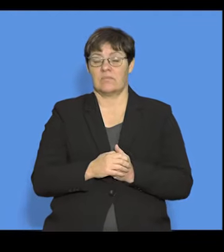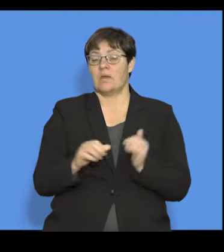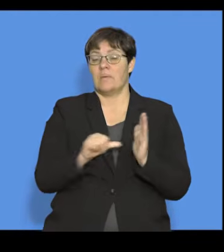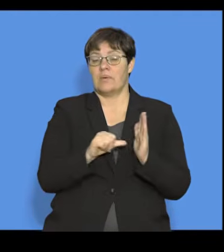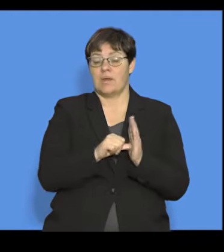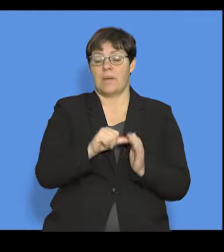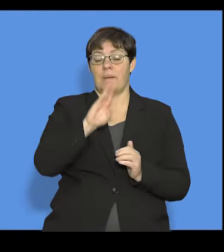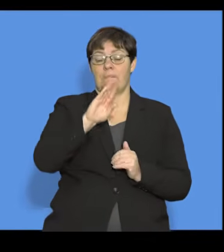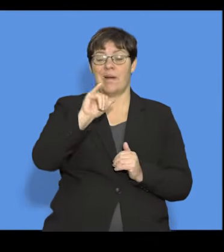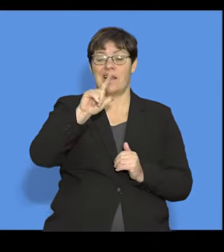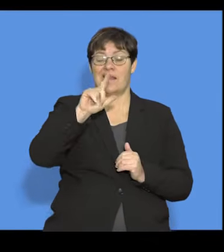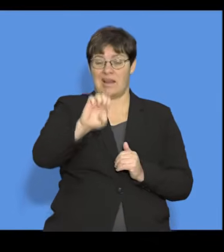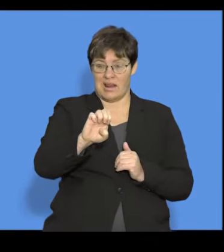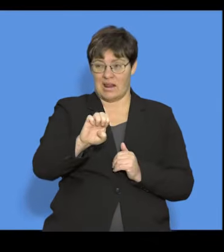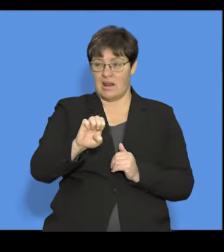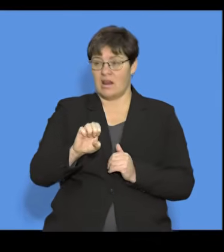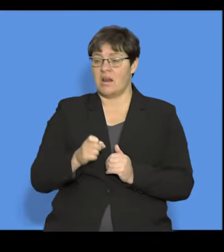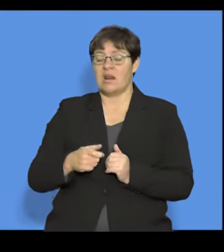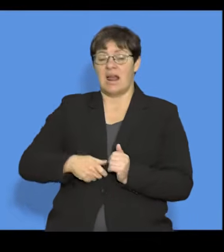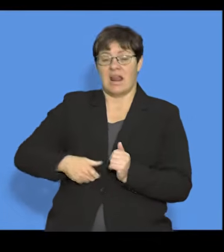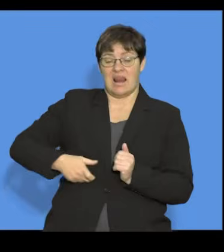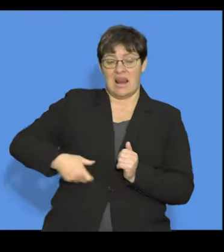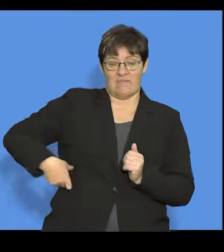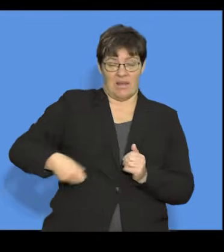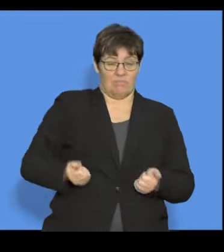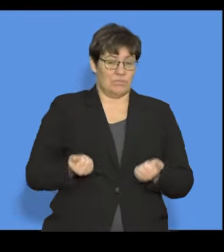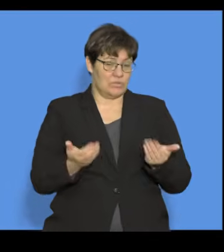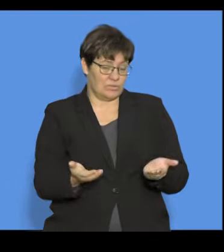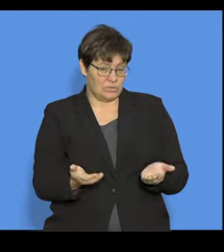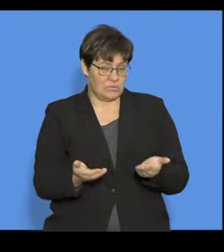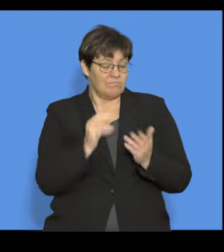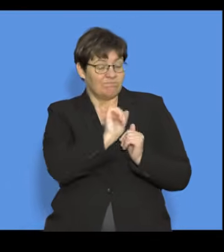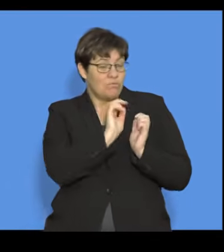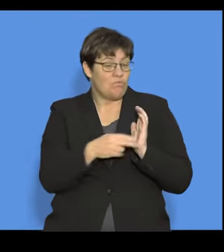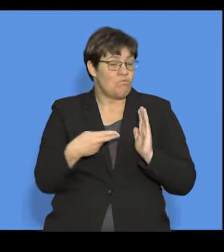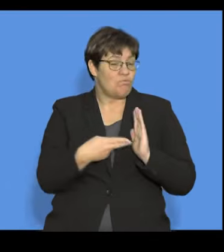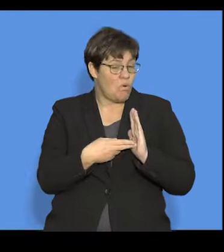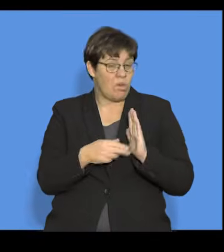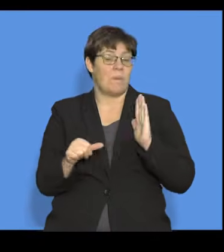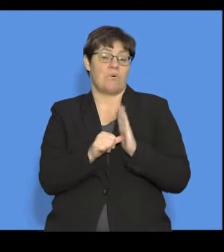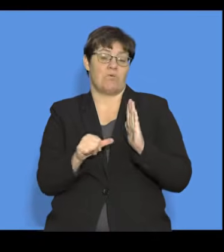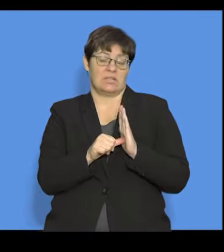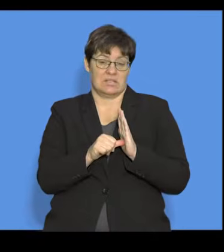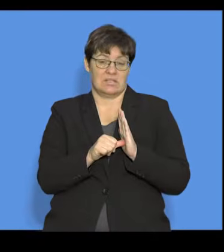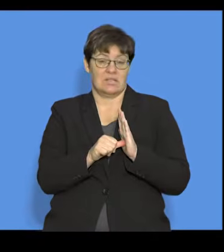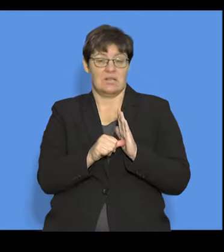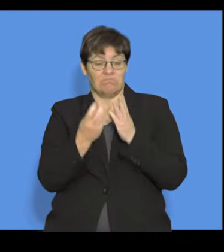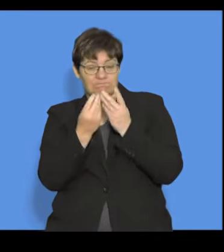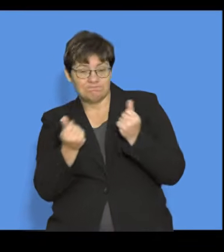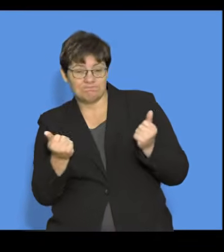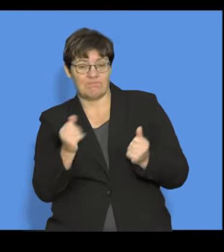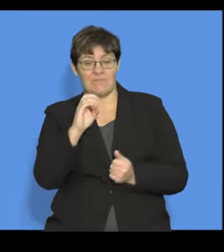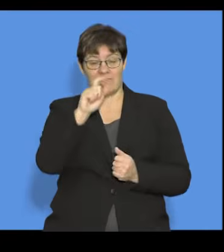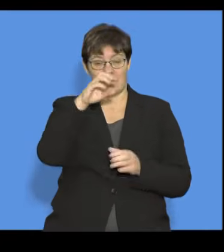the importance of bile being produced by the liver and how it plays an important role in the digestion of